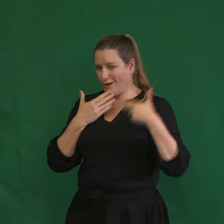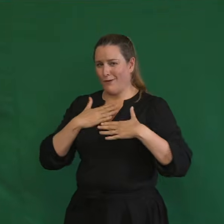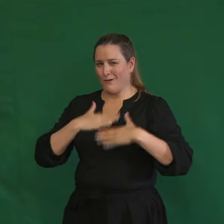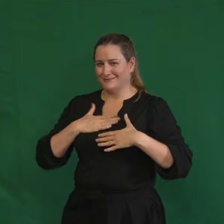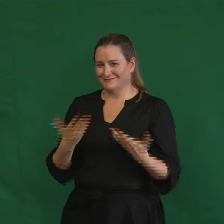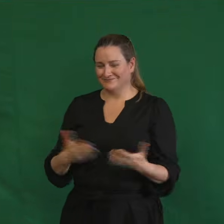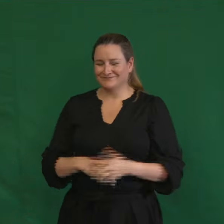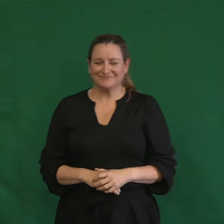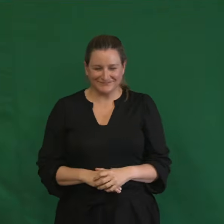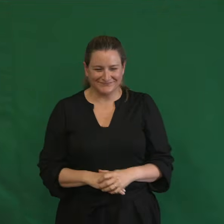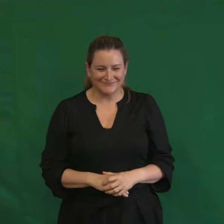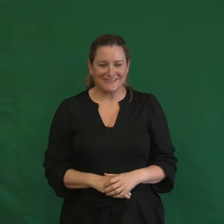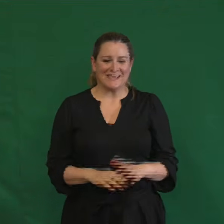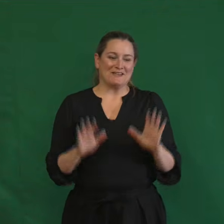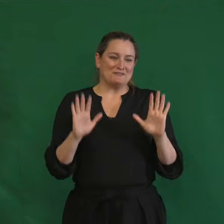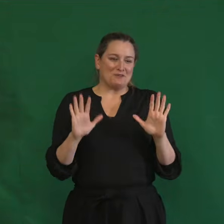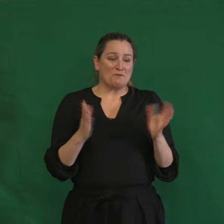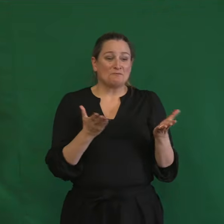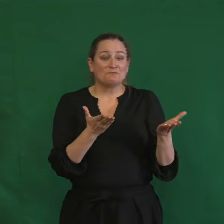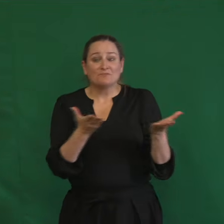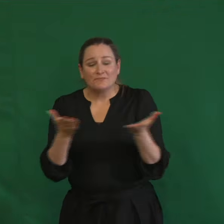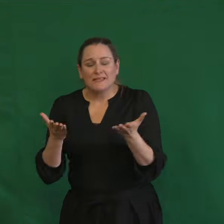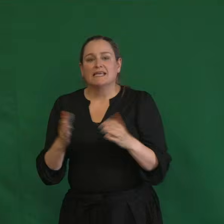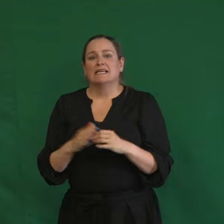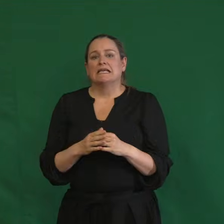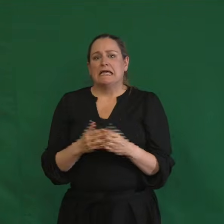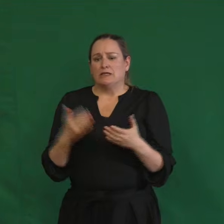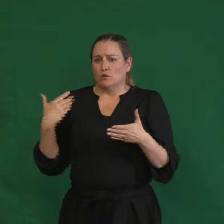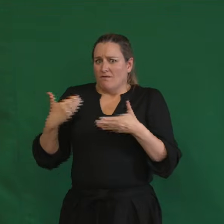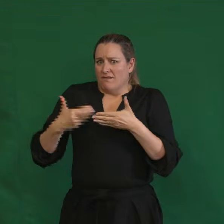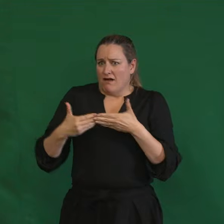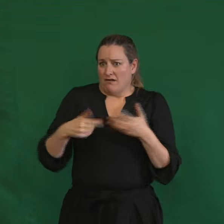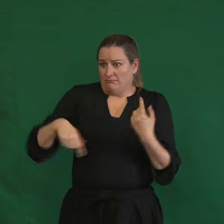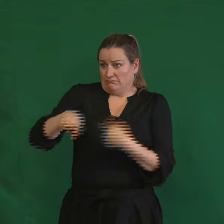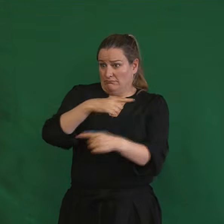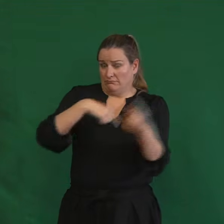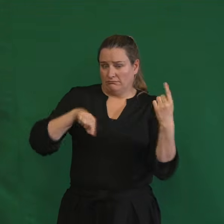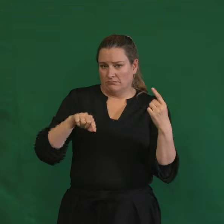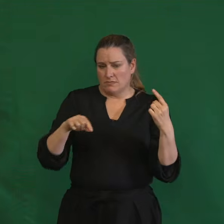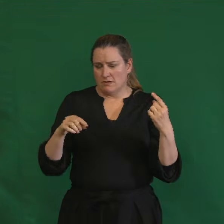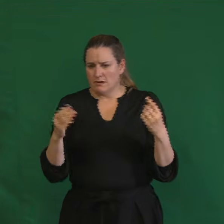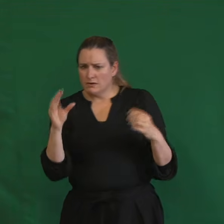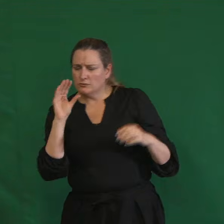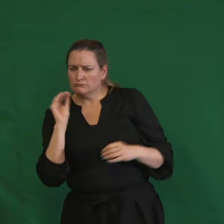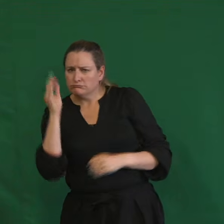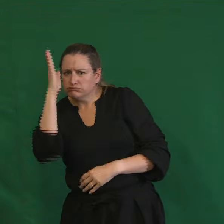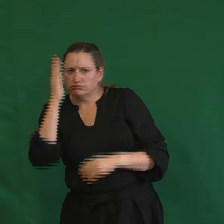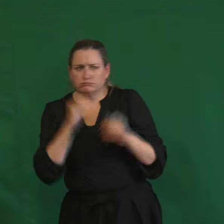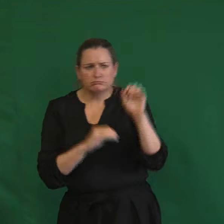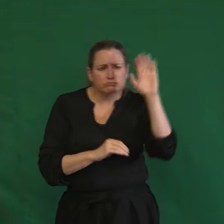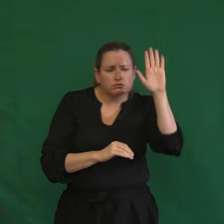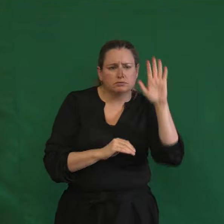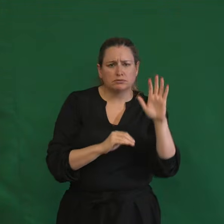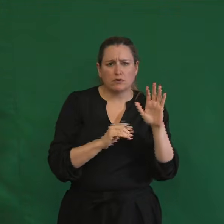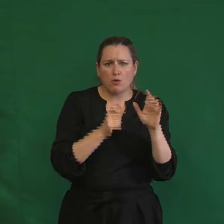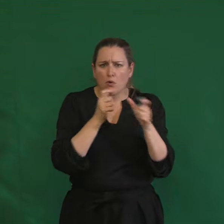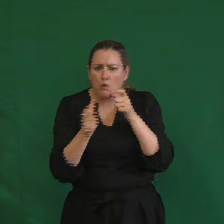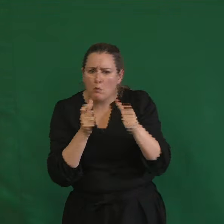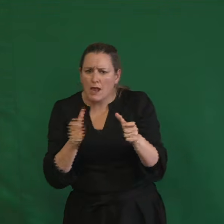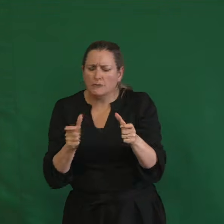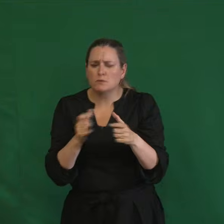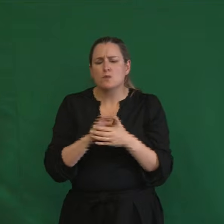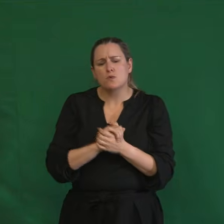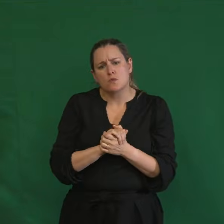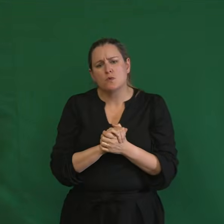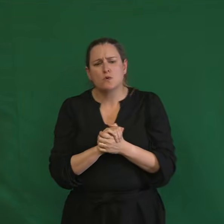So colleagues, I think just a few comments in terms of what was discussed. I think what I personally very like from what I'm hearing is there's a lot